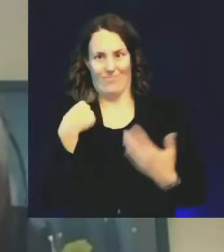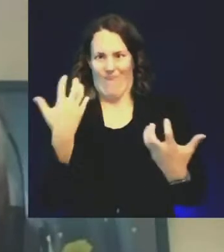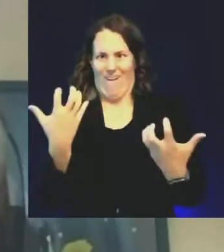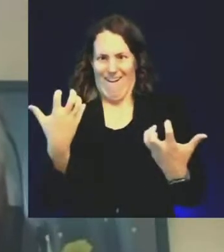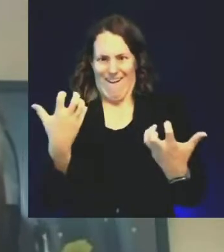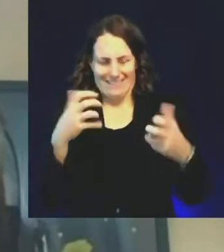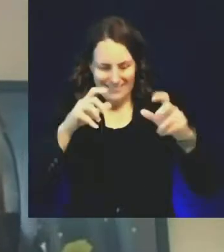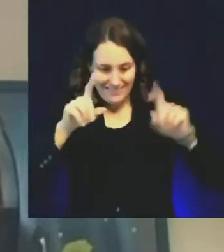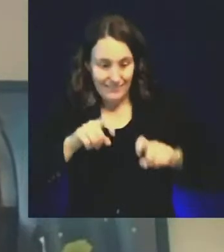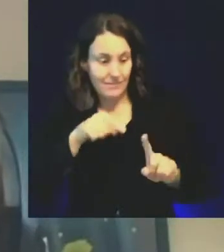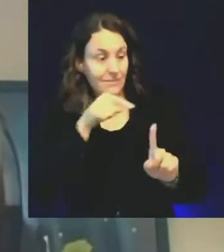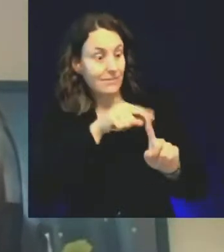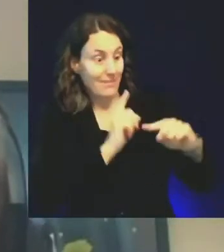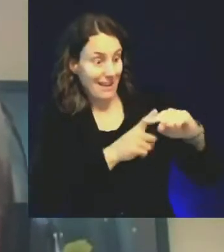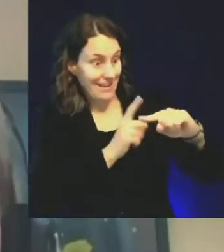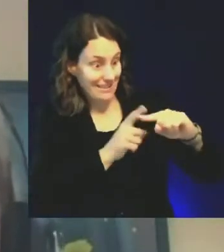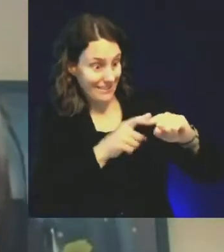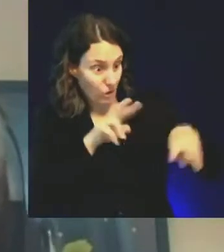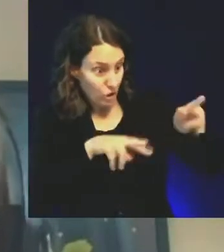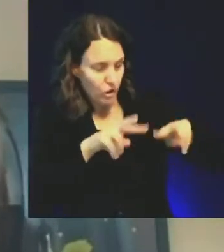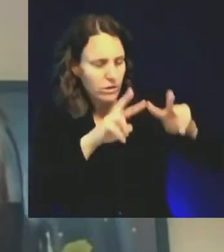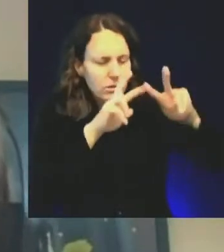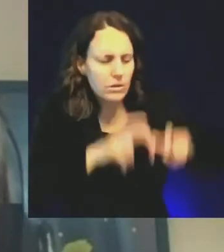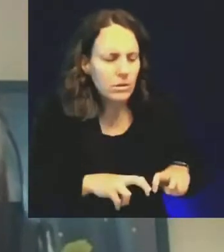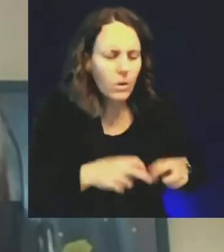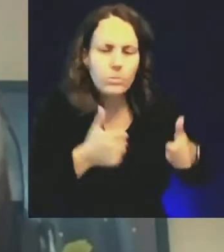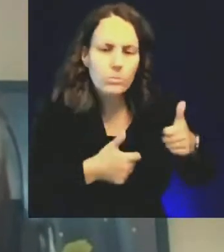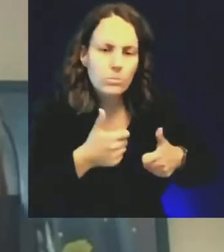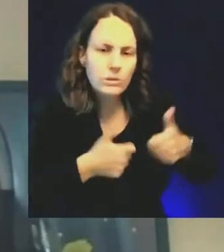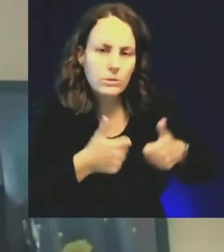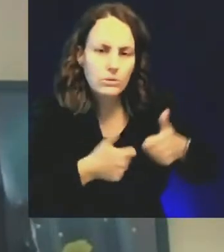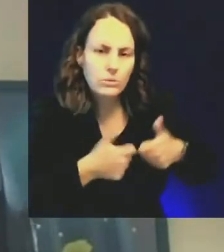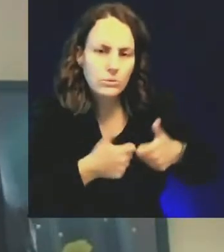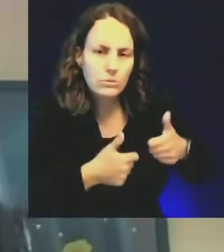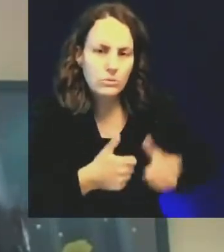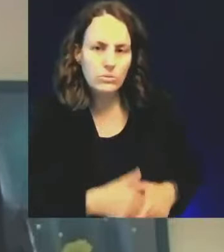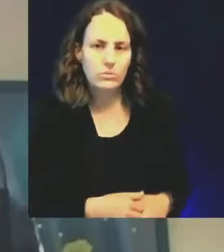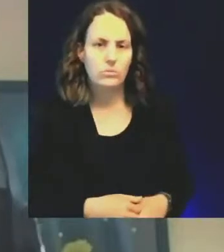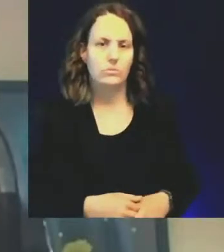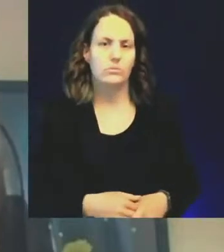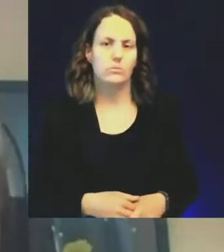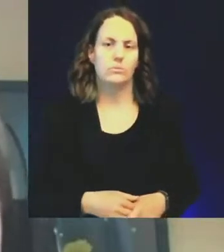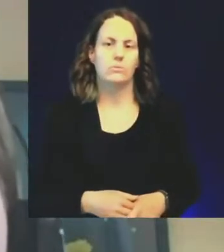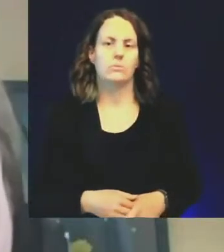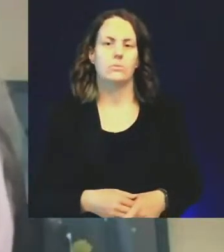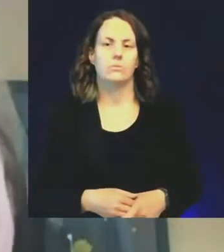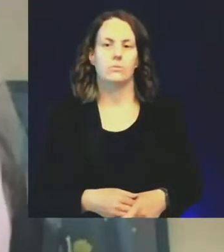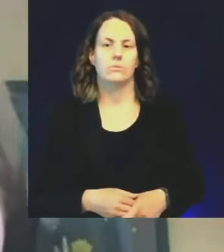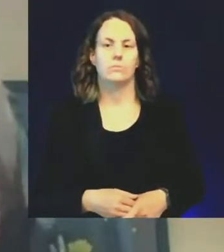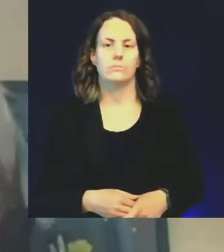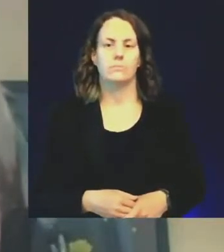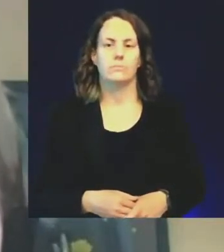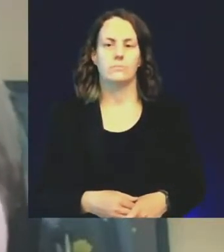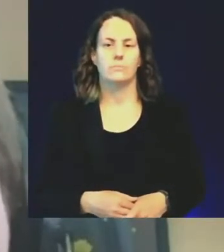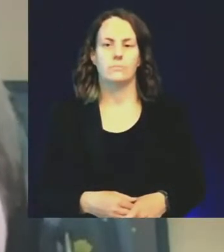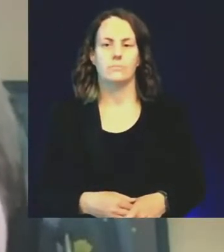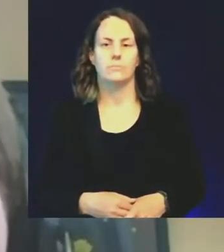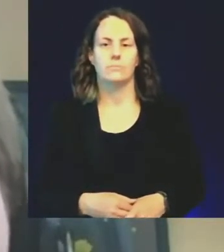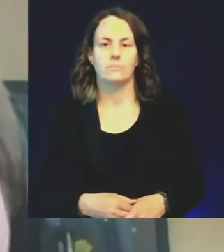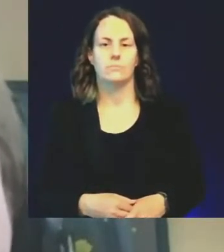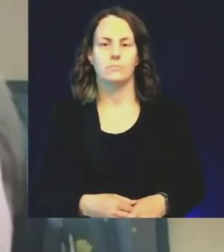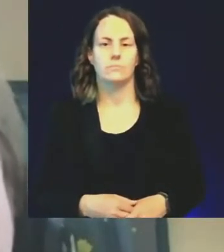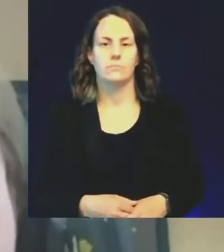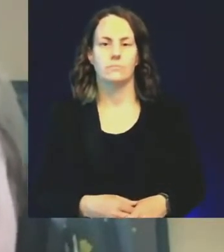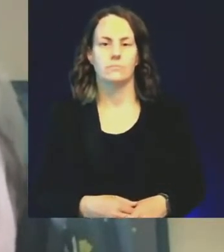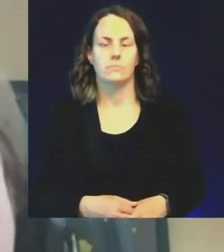fewer samples because we've had fewer positive cases, which is a good thing. And so the state lab